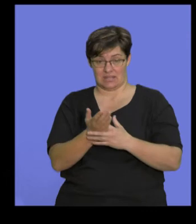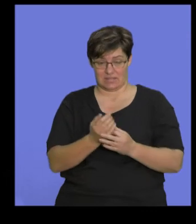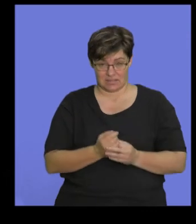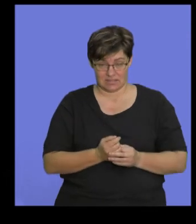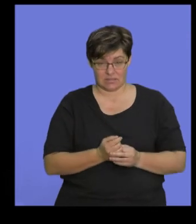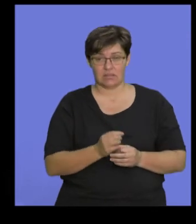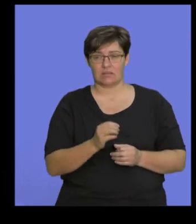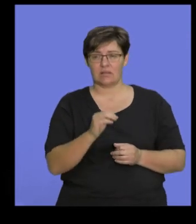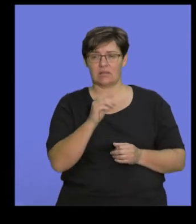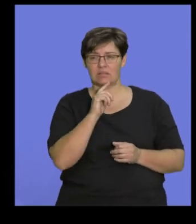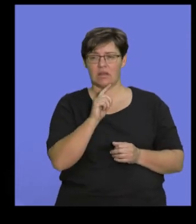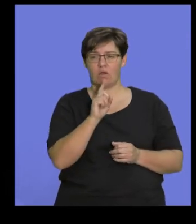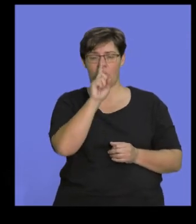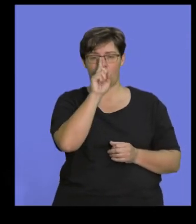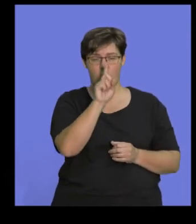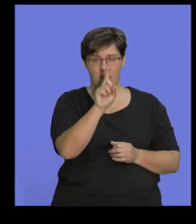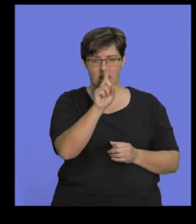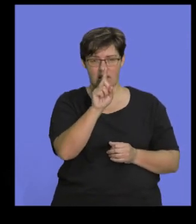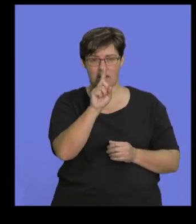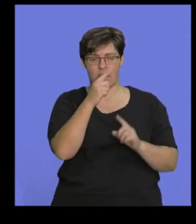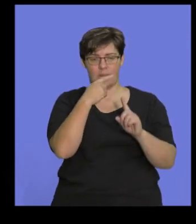plus a fraction